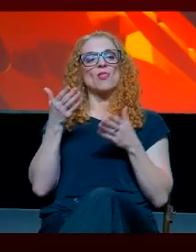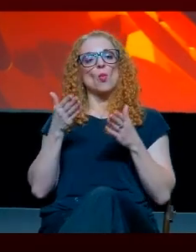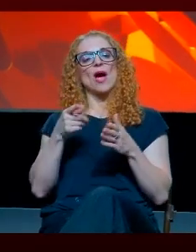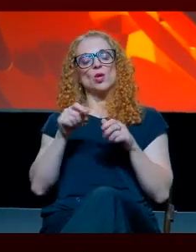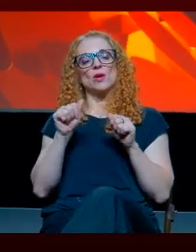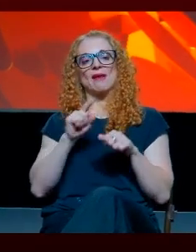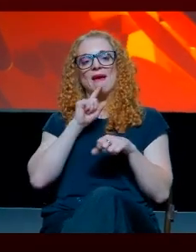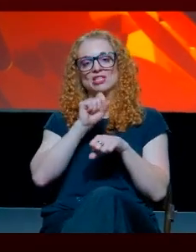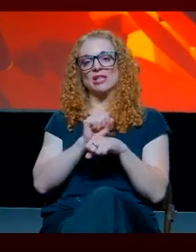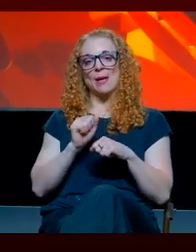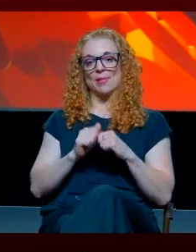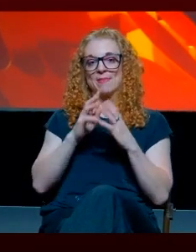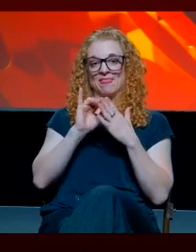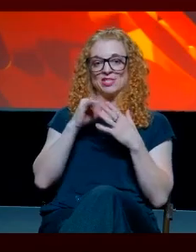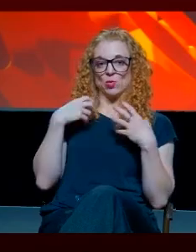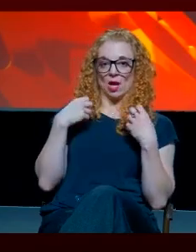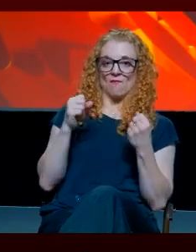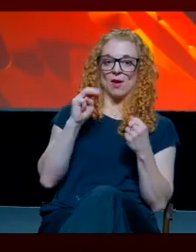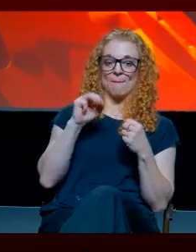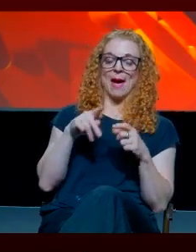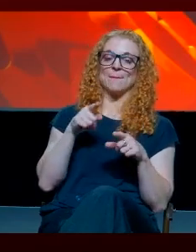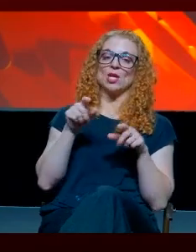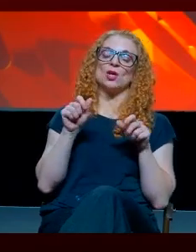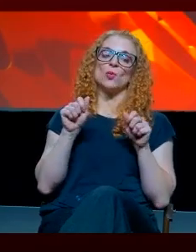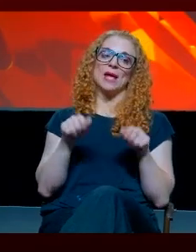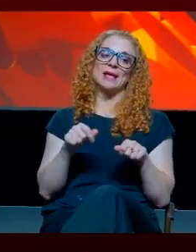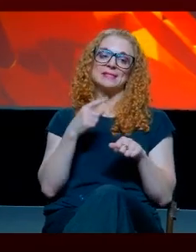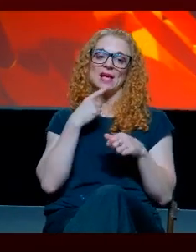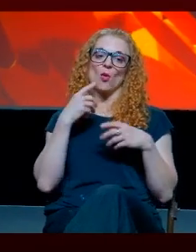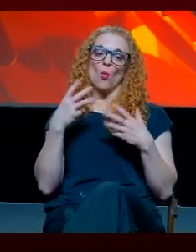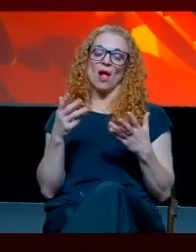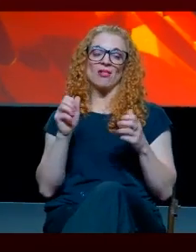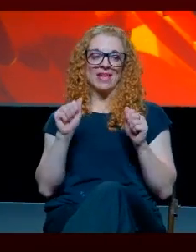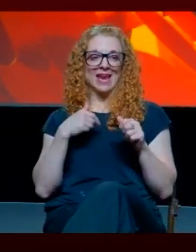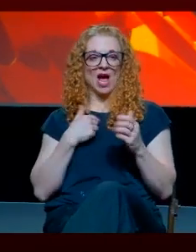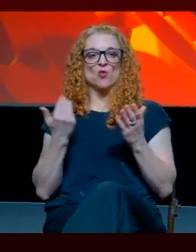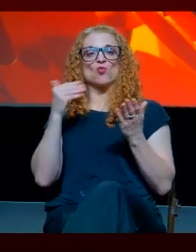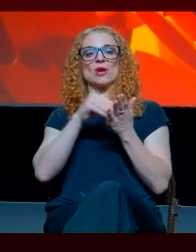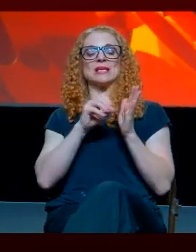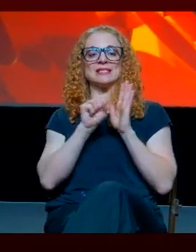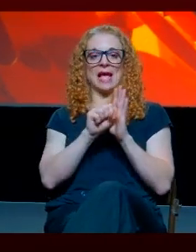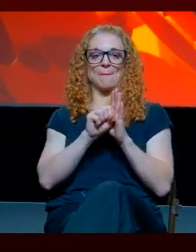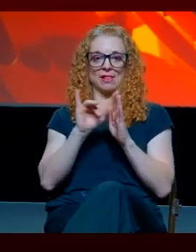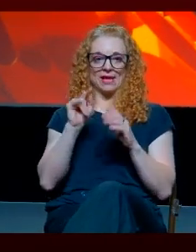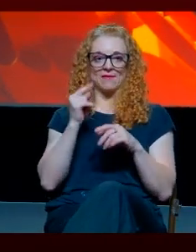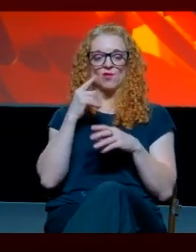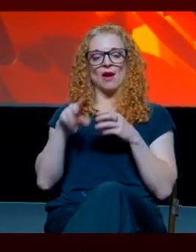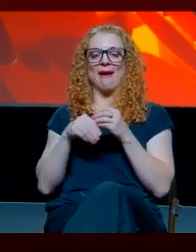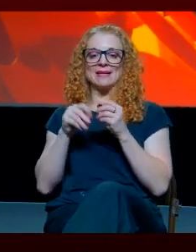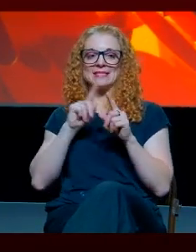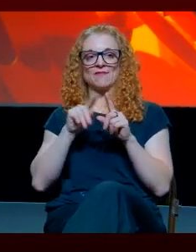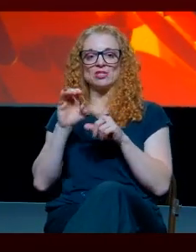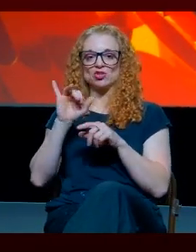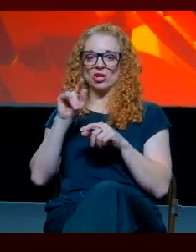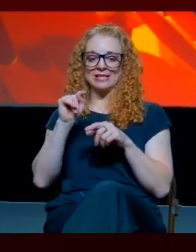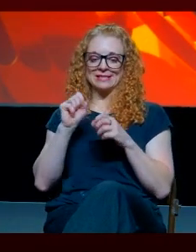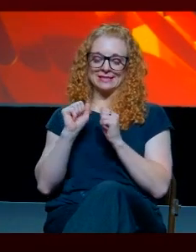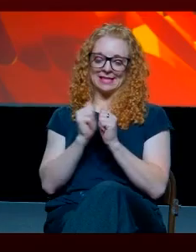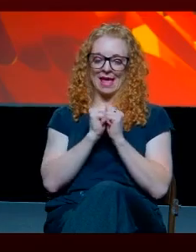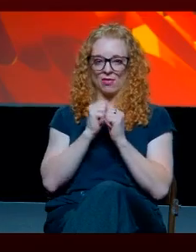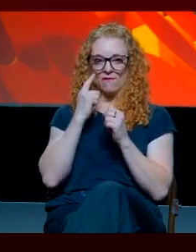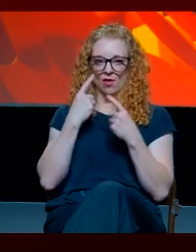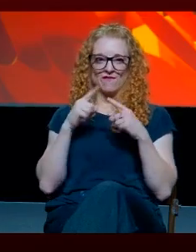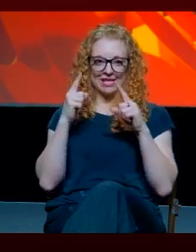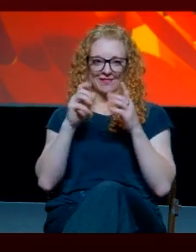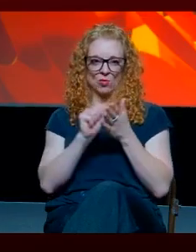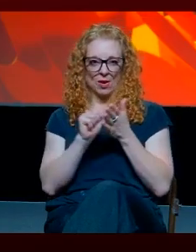actually implement this recovery map is you can say, well, can I resample it so that I can add different circuits together to effectively